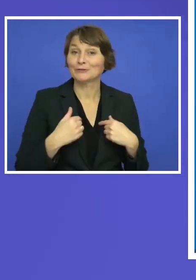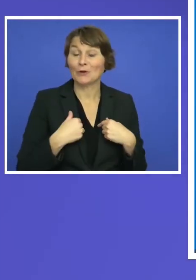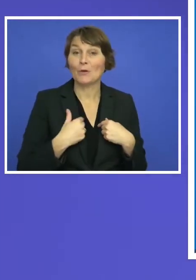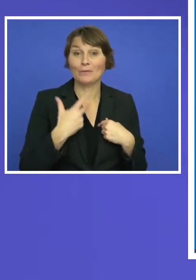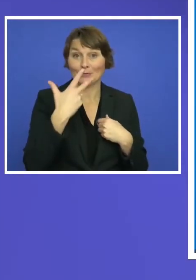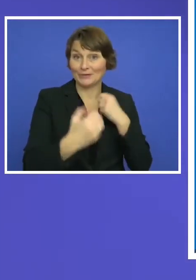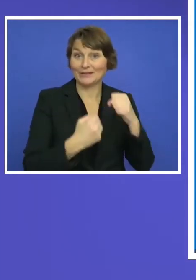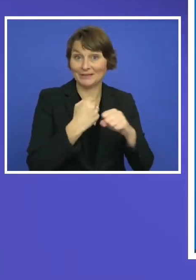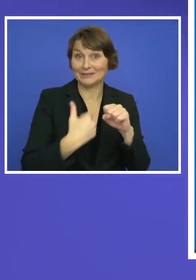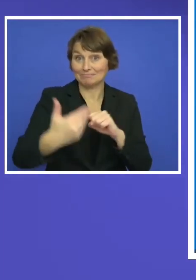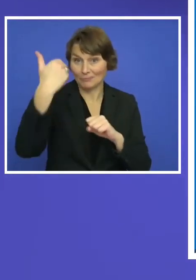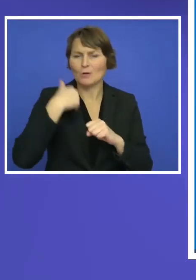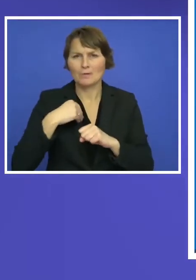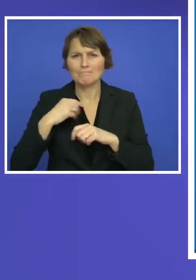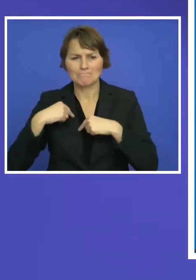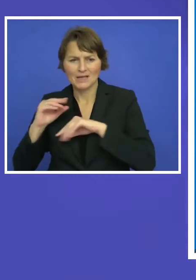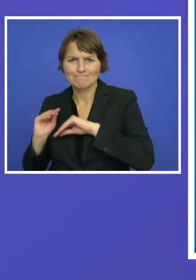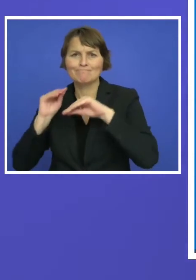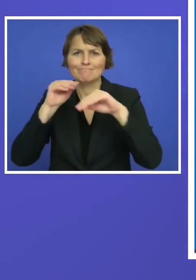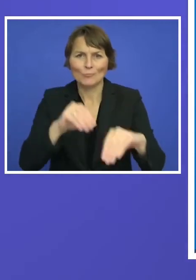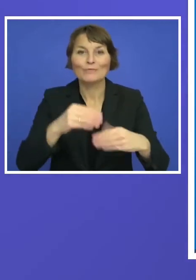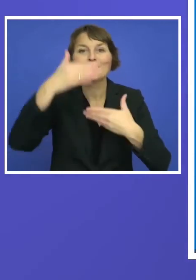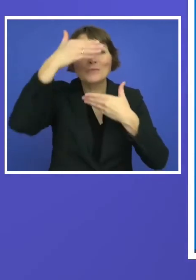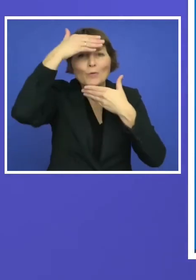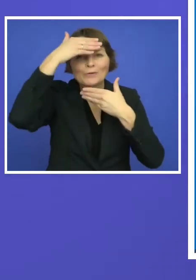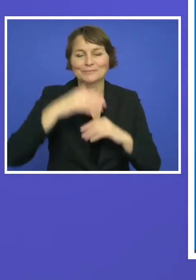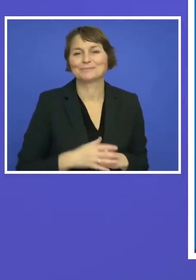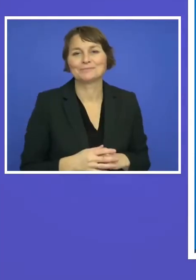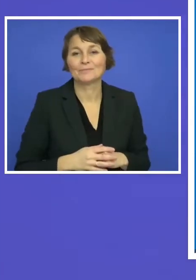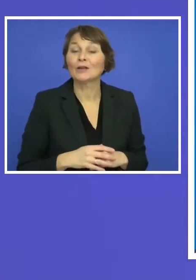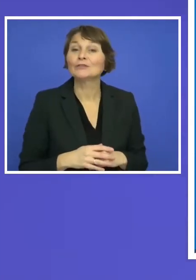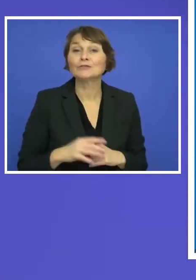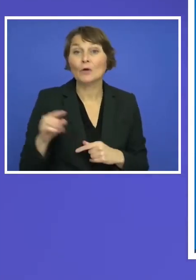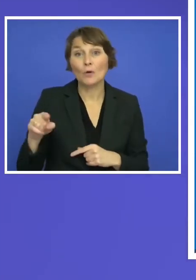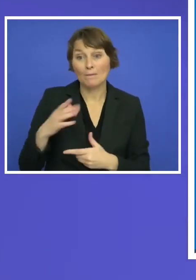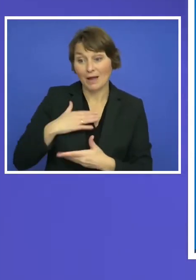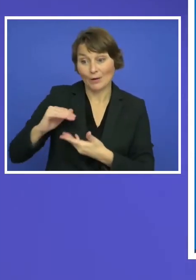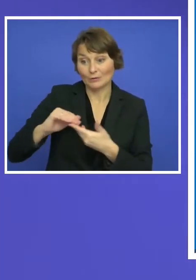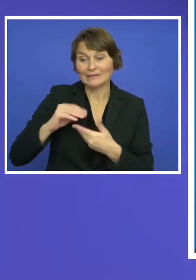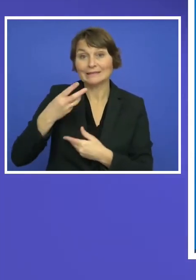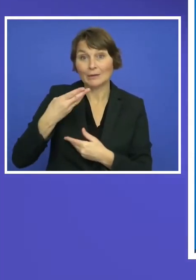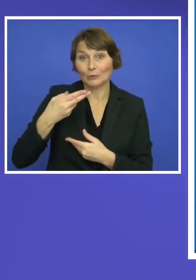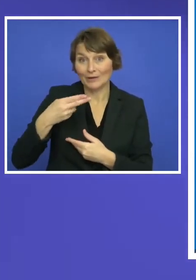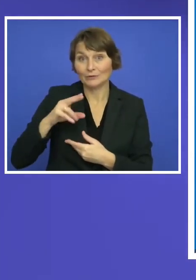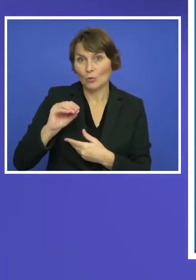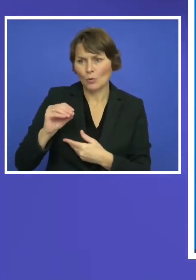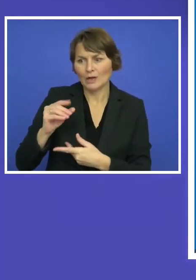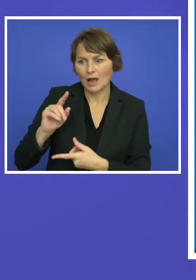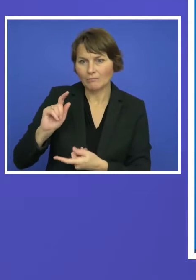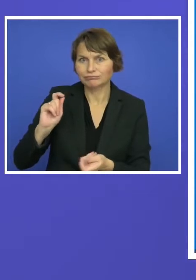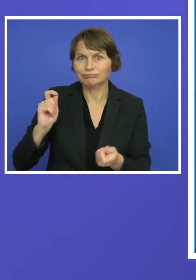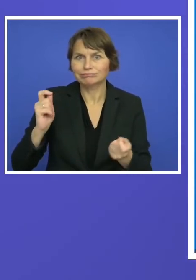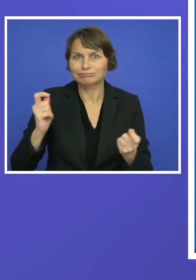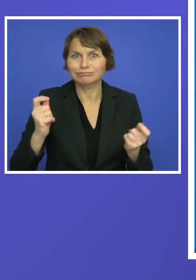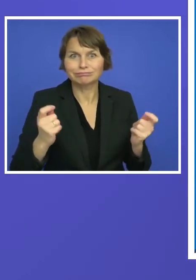is the spirit that the organization and the transformation has now. But